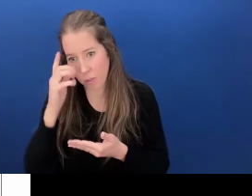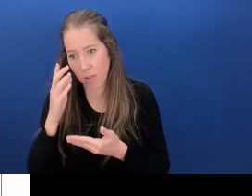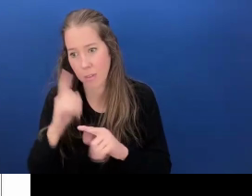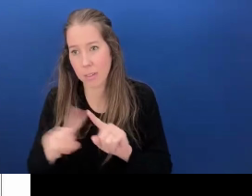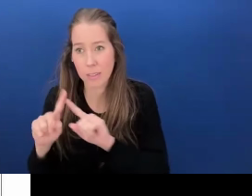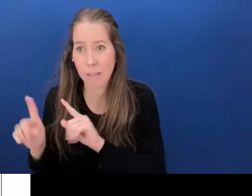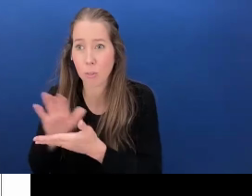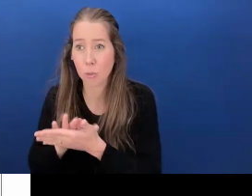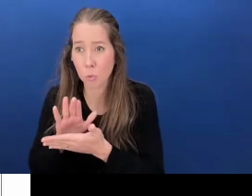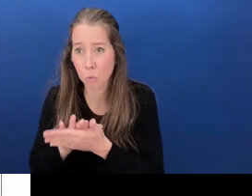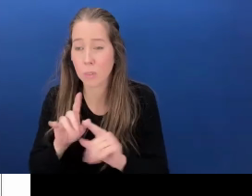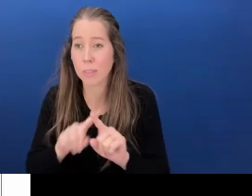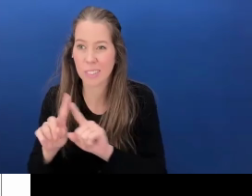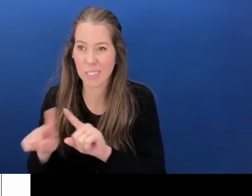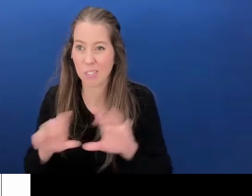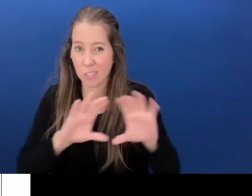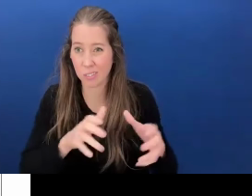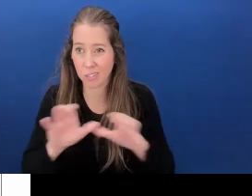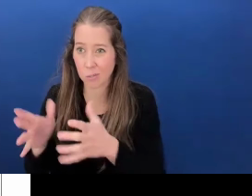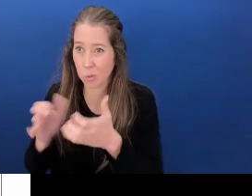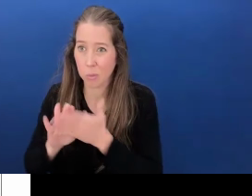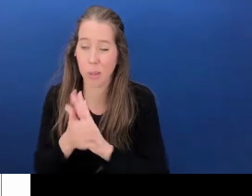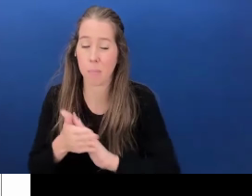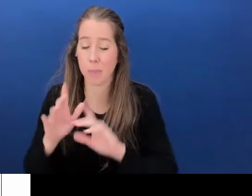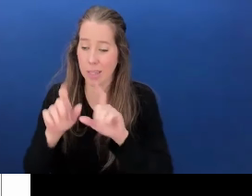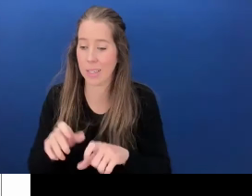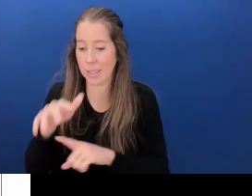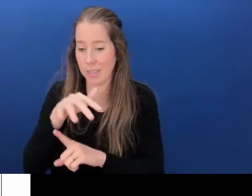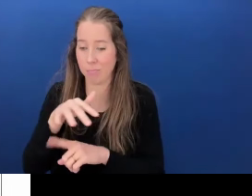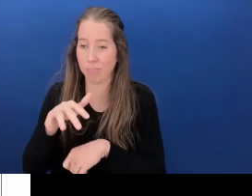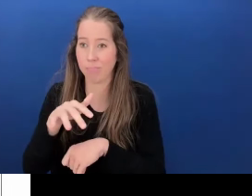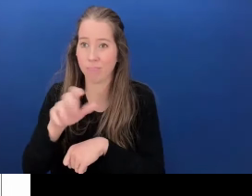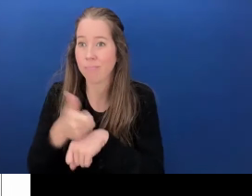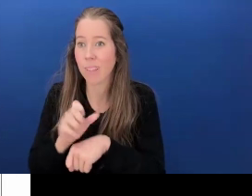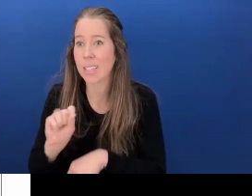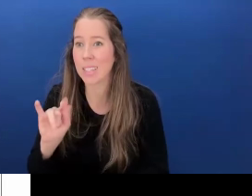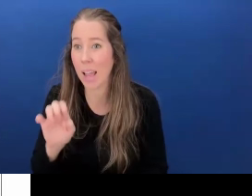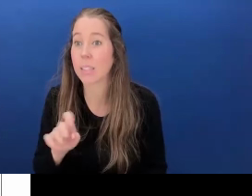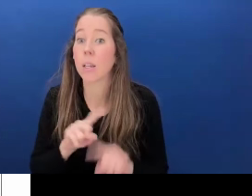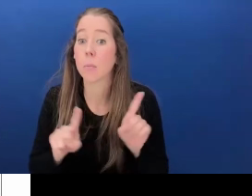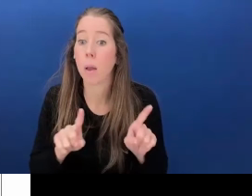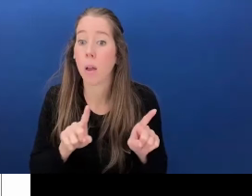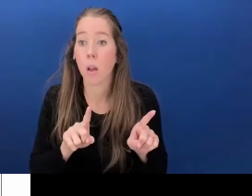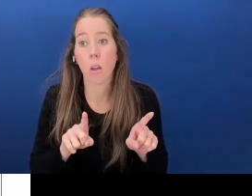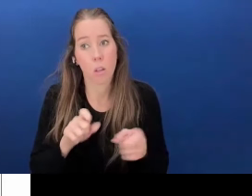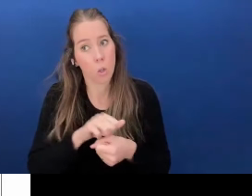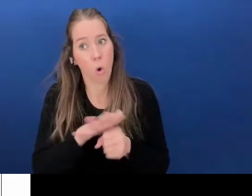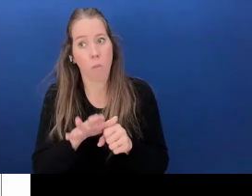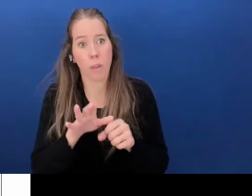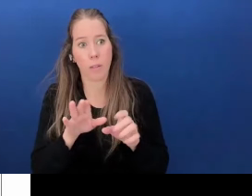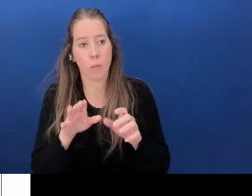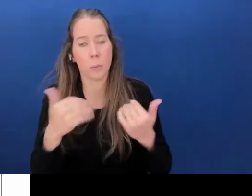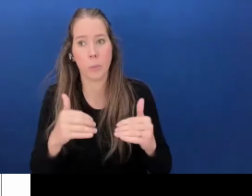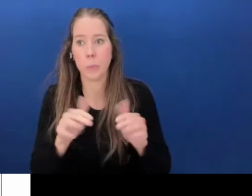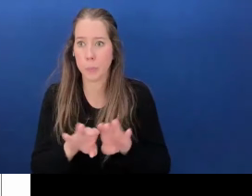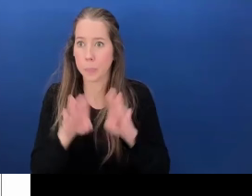or different organizations who want to be a test site. But they've also made it like COVID really opened that door for students of them being